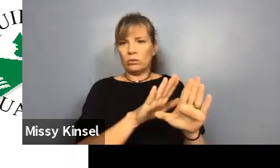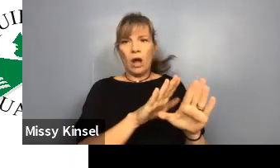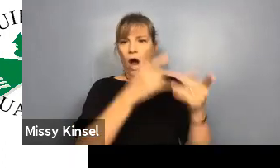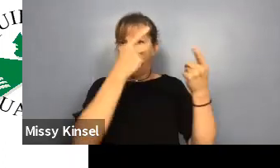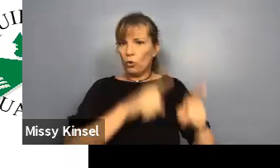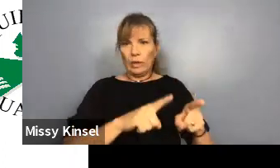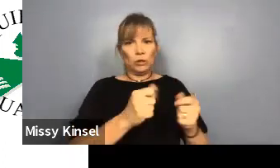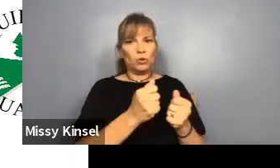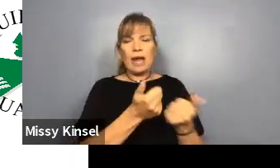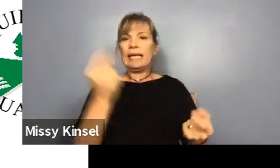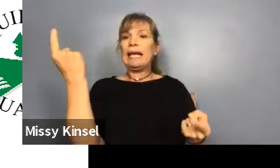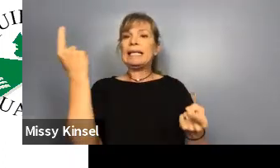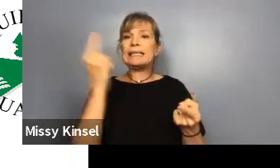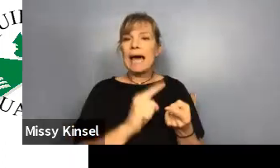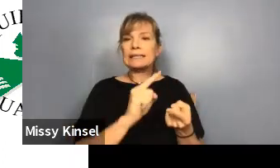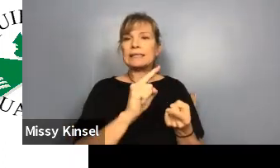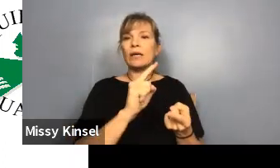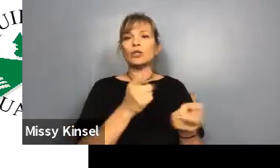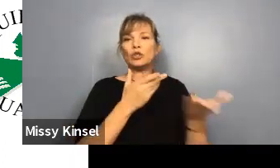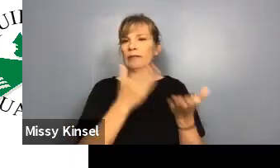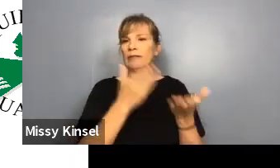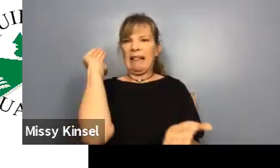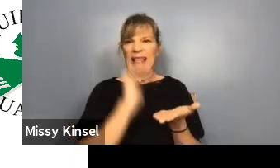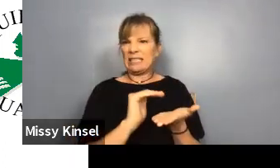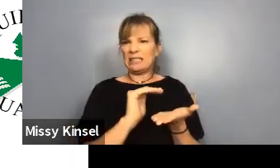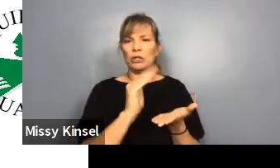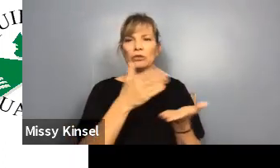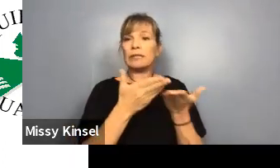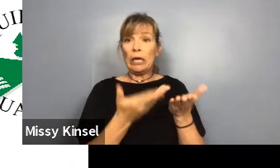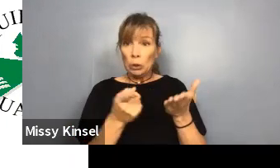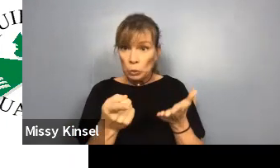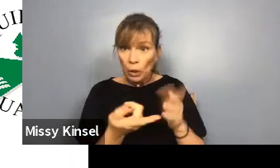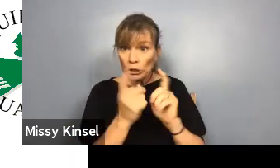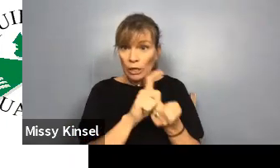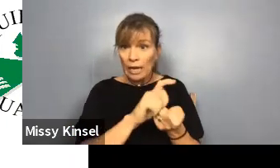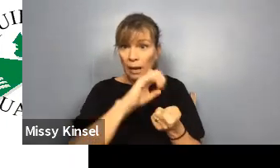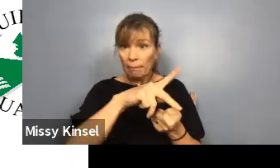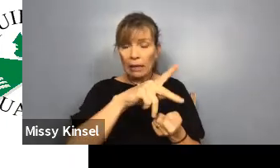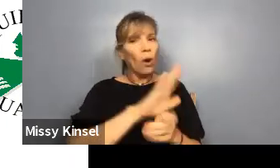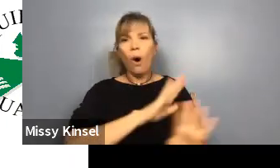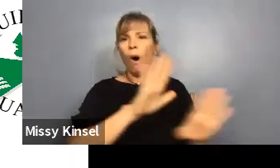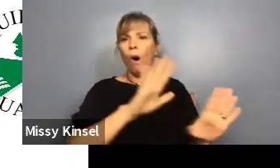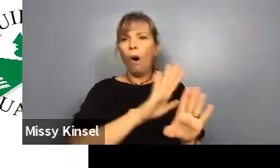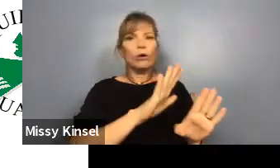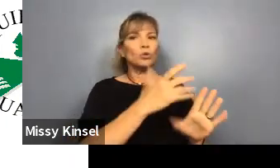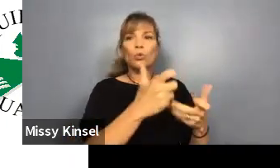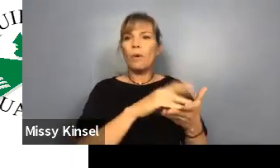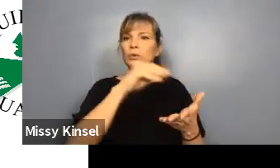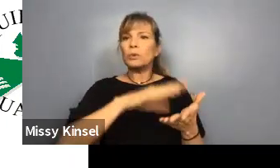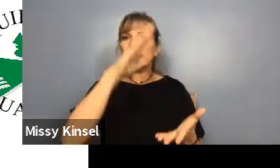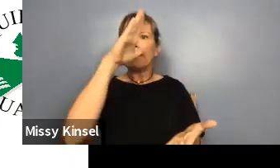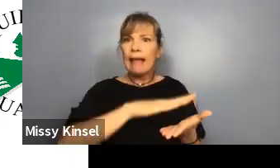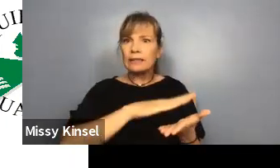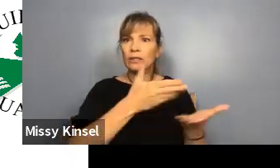agree to any lesser services. So you don't agree to change the IEP so that your student is getting less services